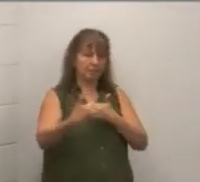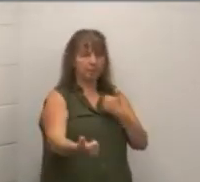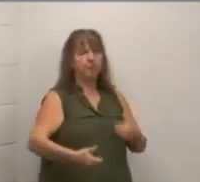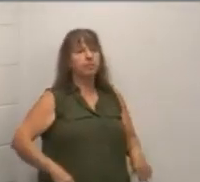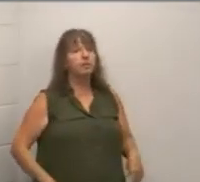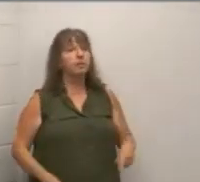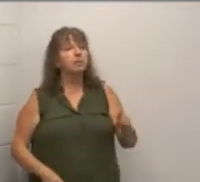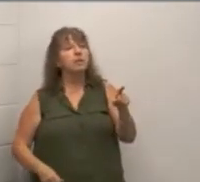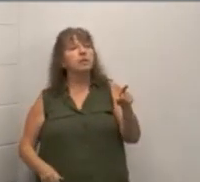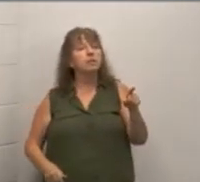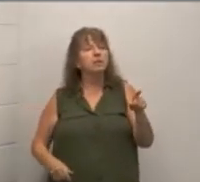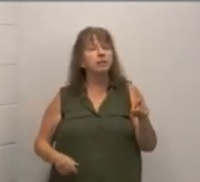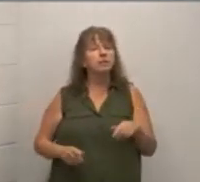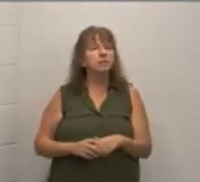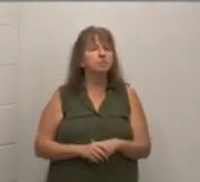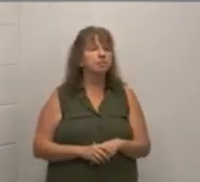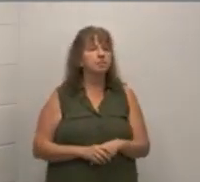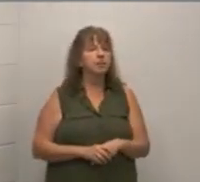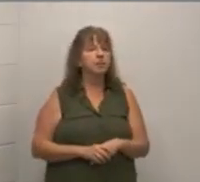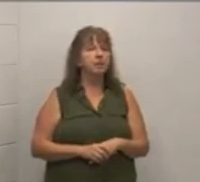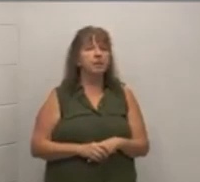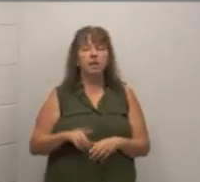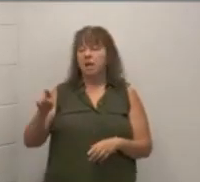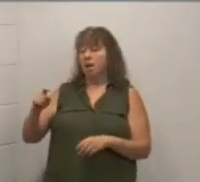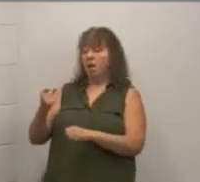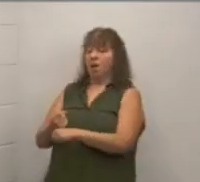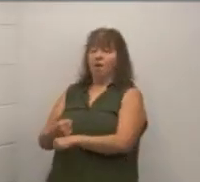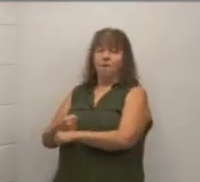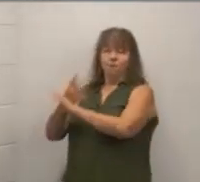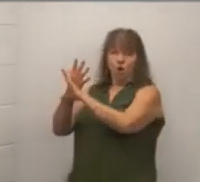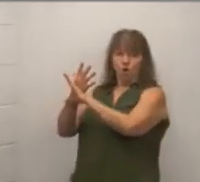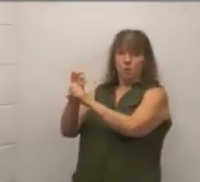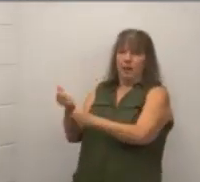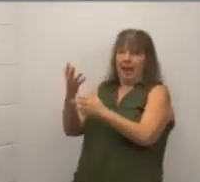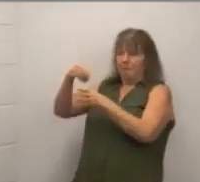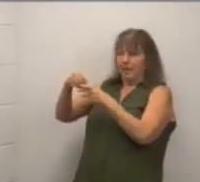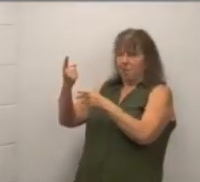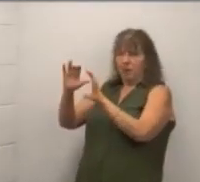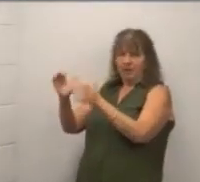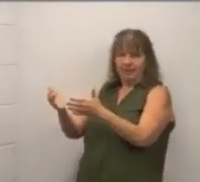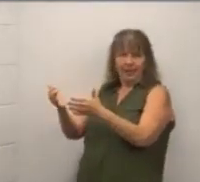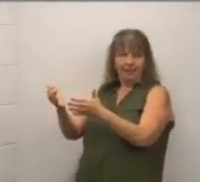Oh, okay, I'm sorry. Virtually, how many children will be in one class?